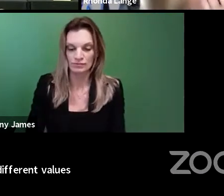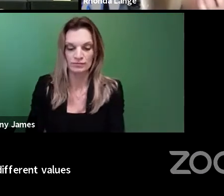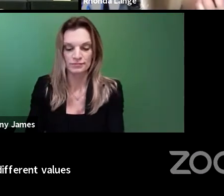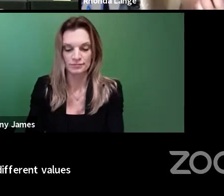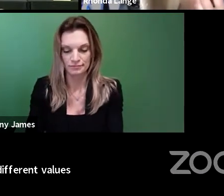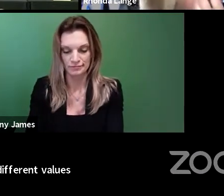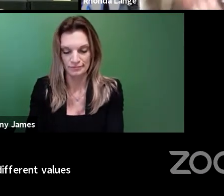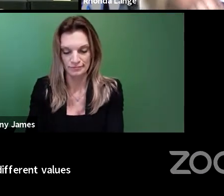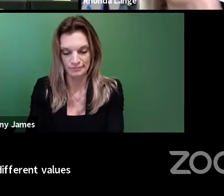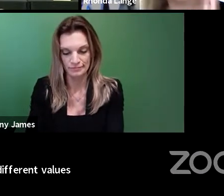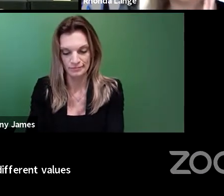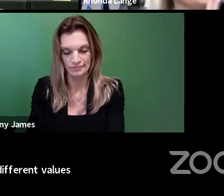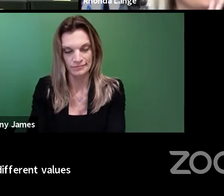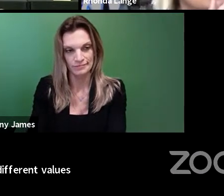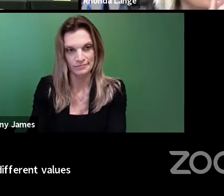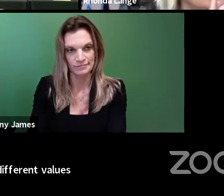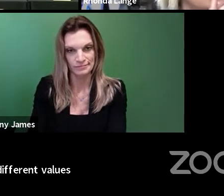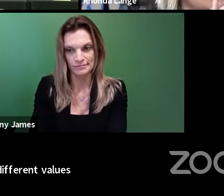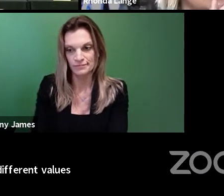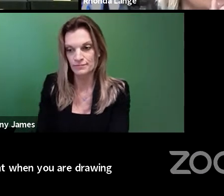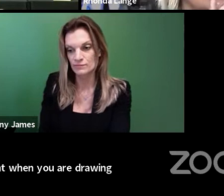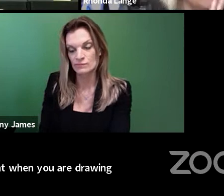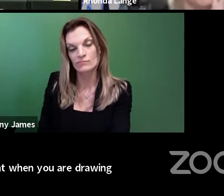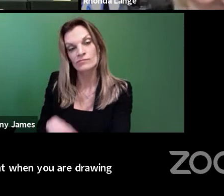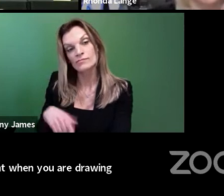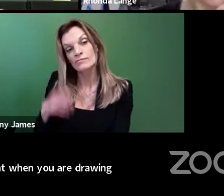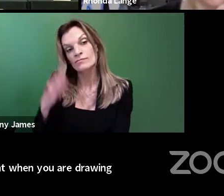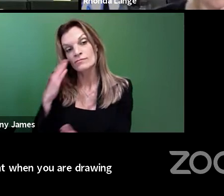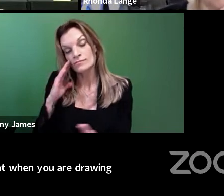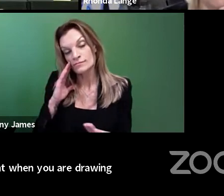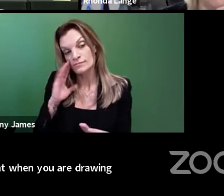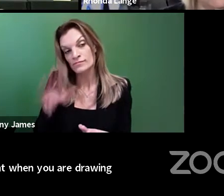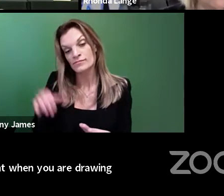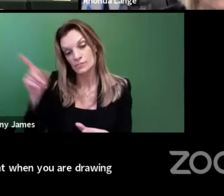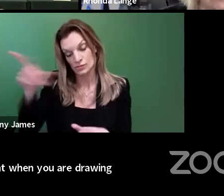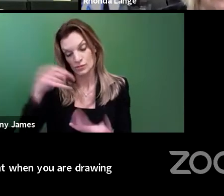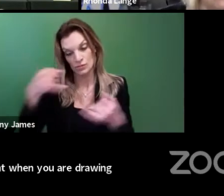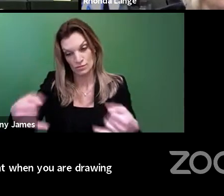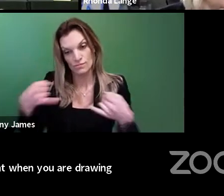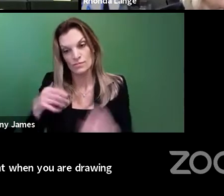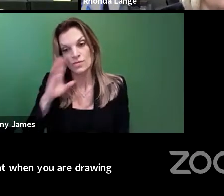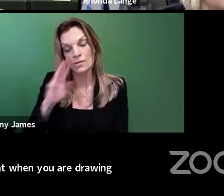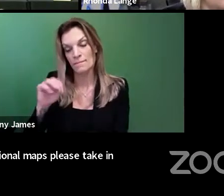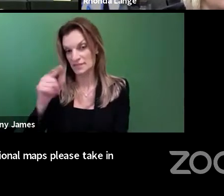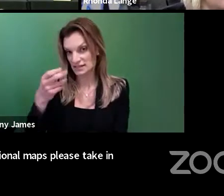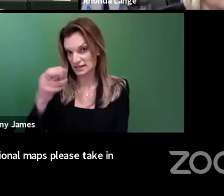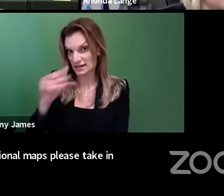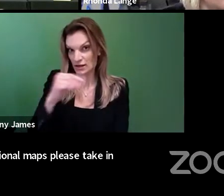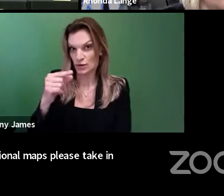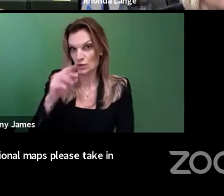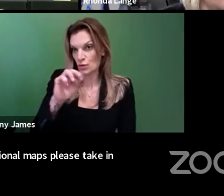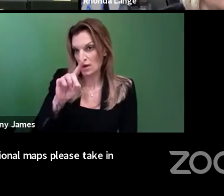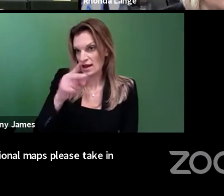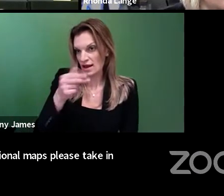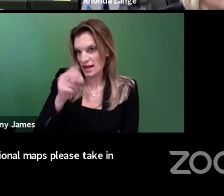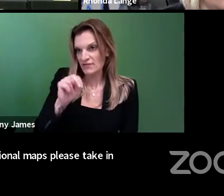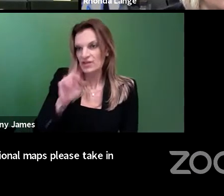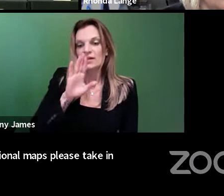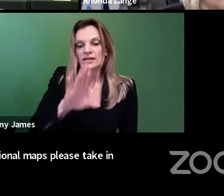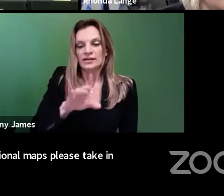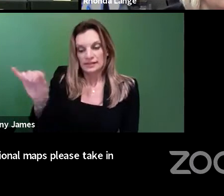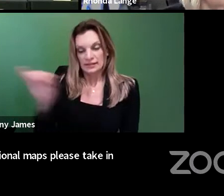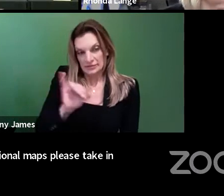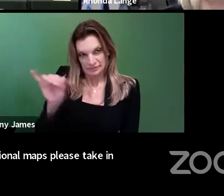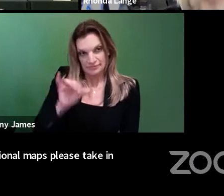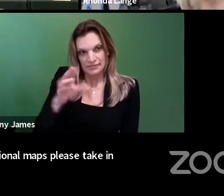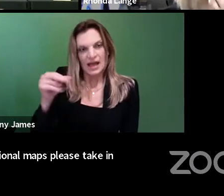drawing congressional maps, please take in mind that the communities of Muskegon and Grand Haven have much more in common with each other than do the communities of Muskegon